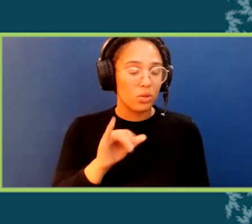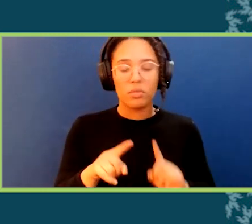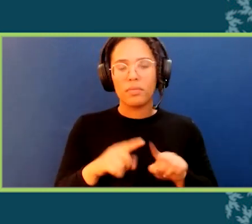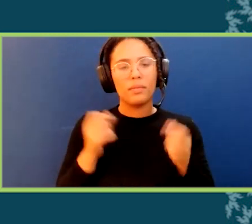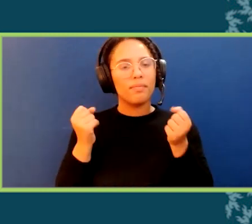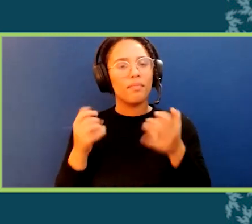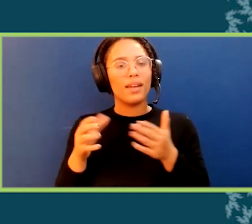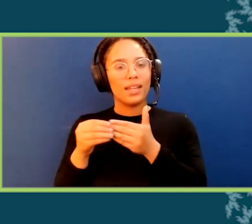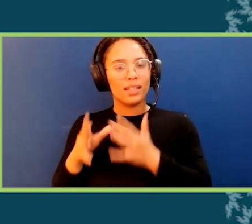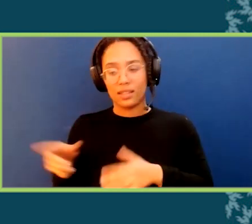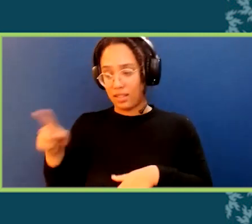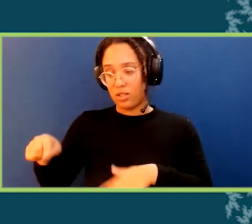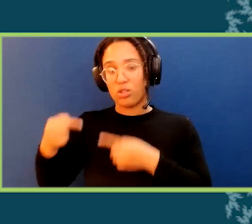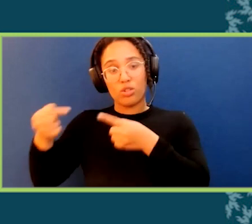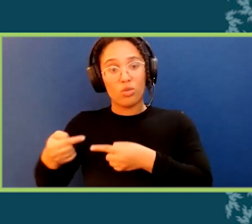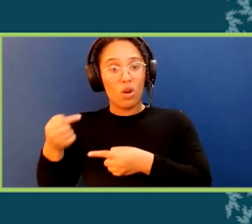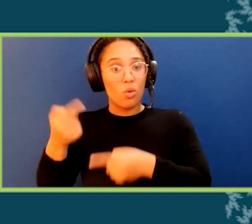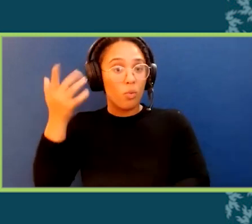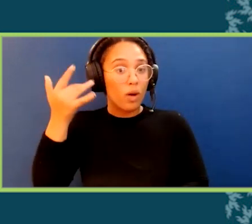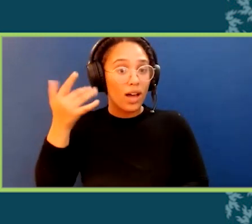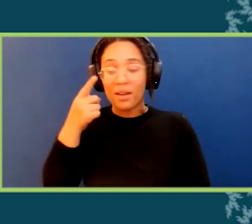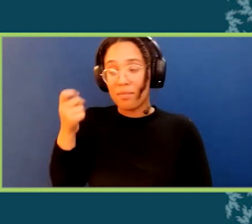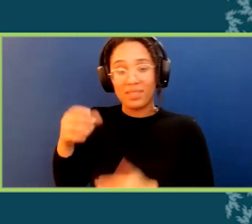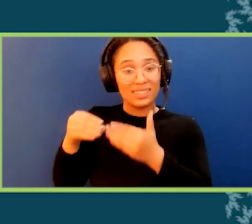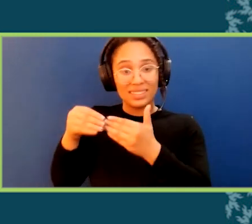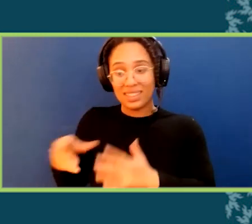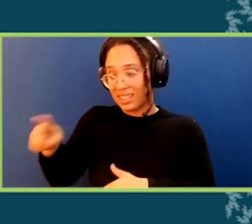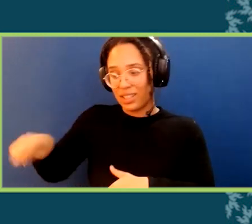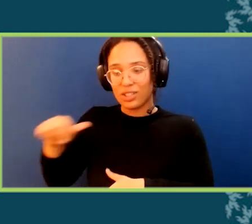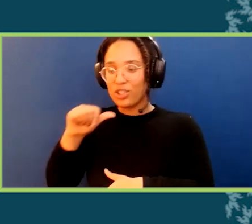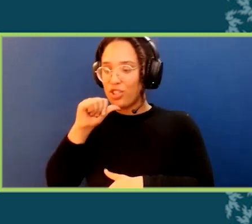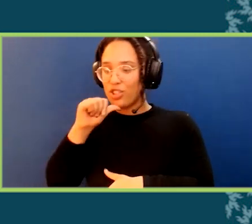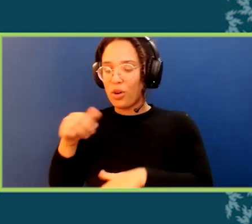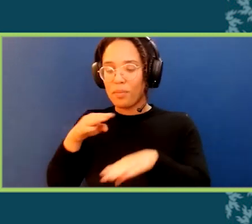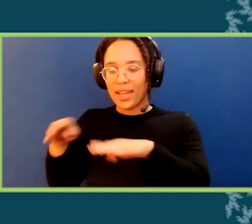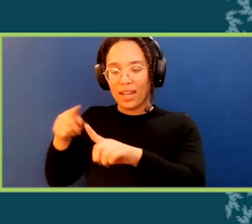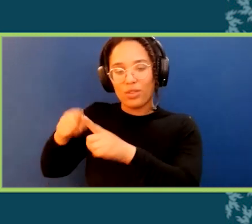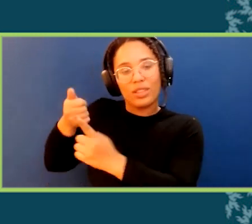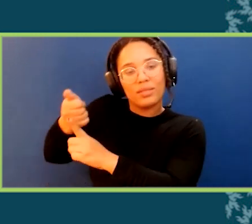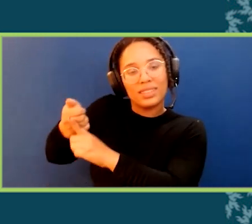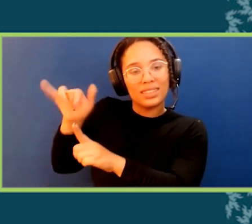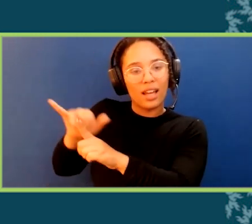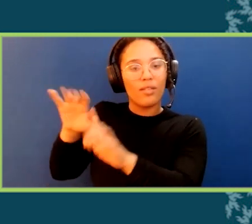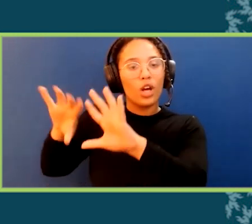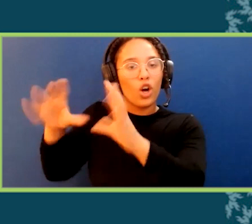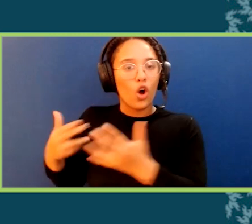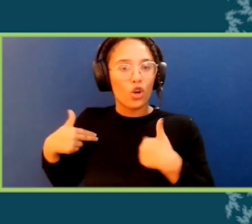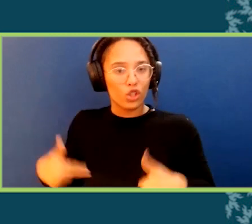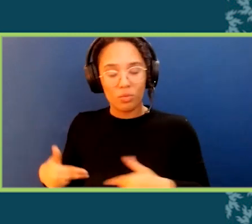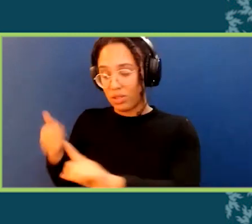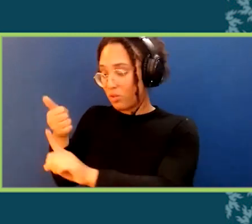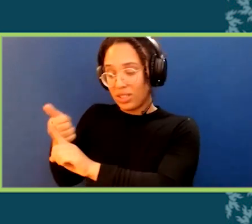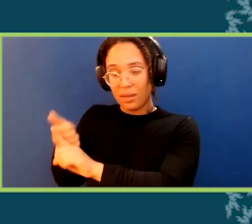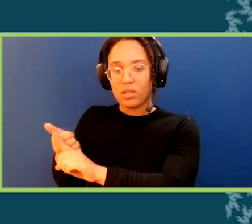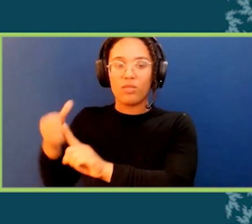not actually treat themselves as whole humans. And so the idea of treating another like that when they're constantly denying their